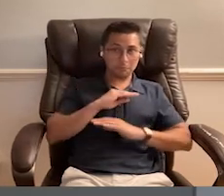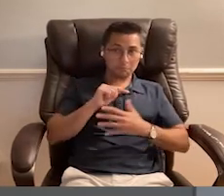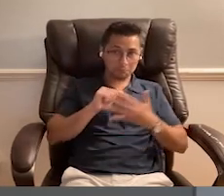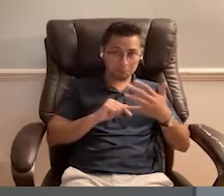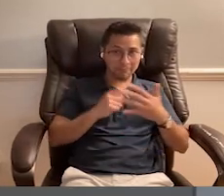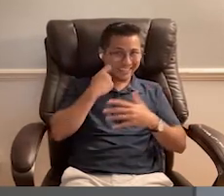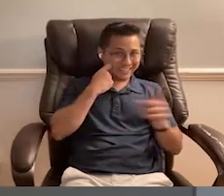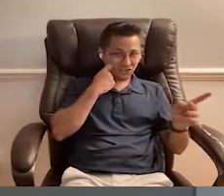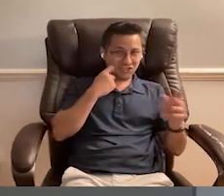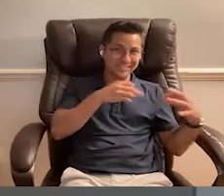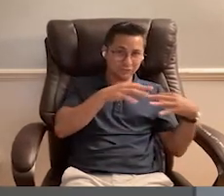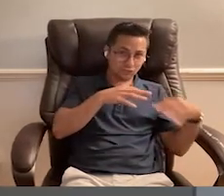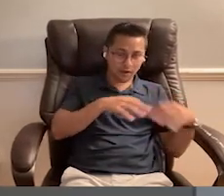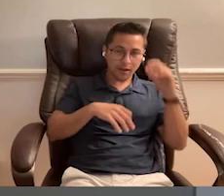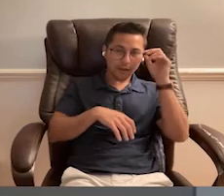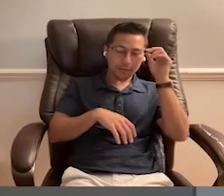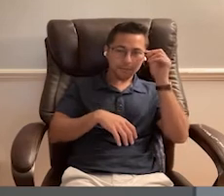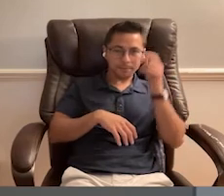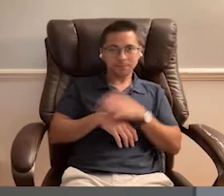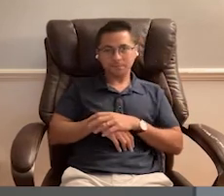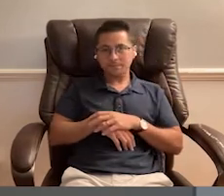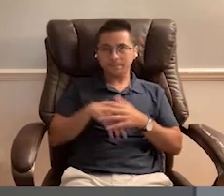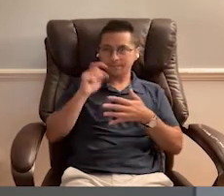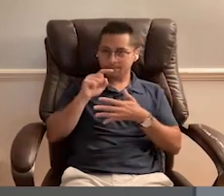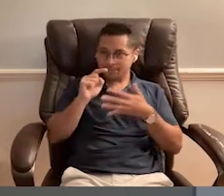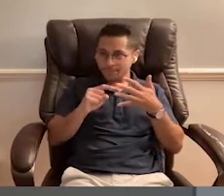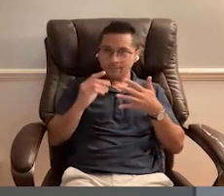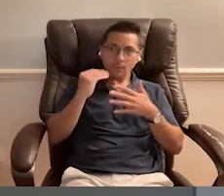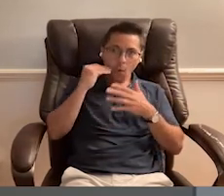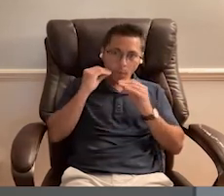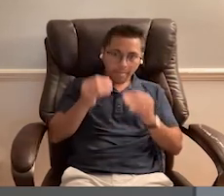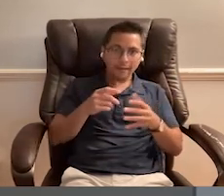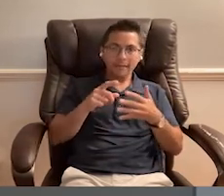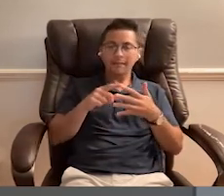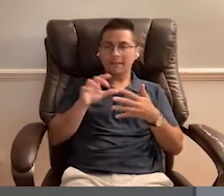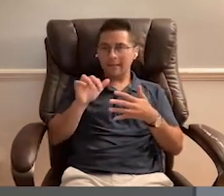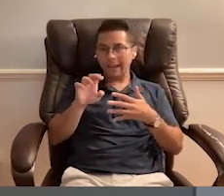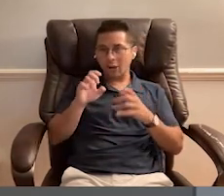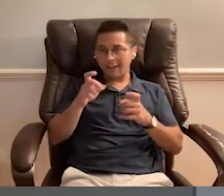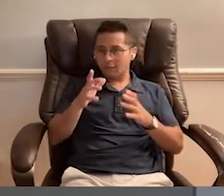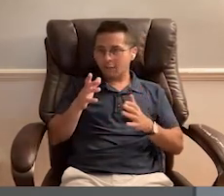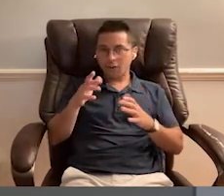list. Those persons that meet the criteria that Liesl just described, danger to self or others, homeless,